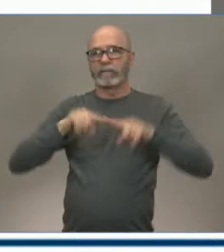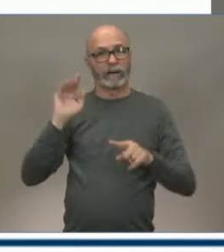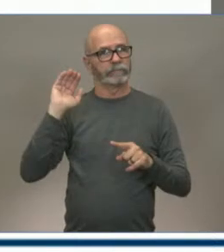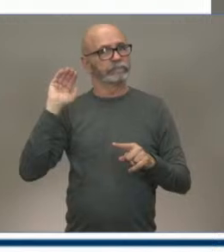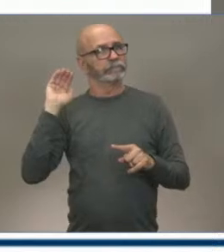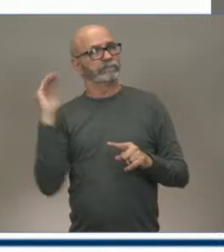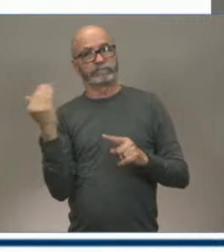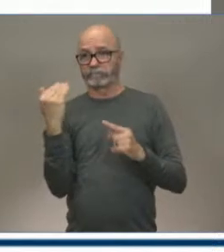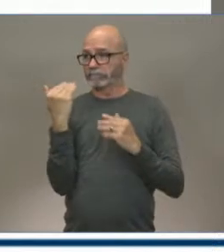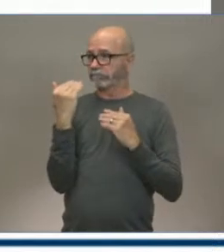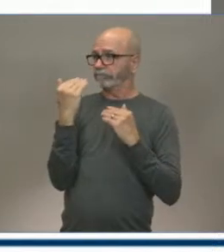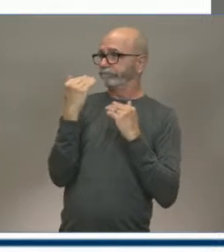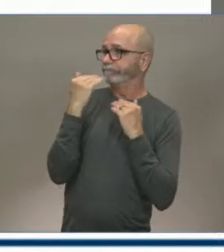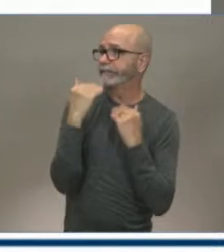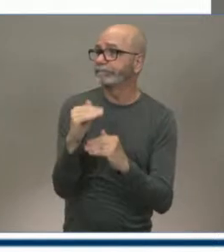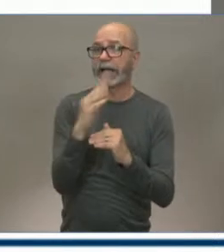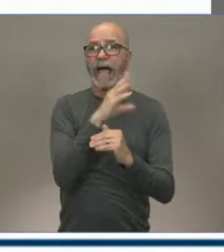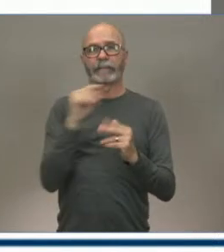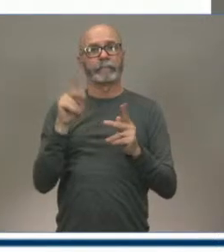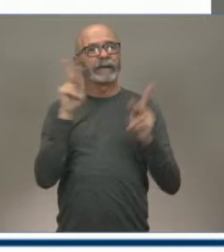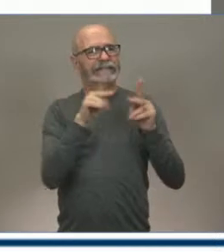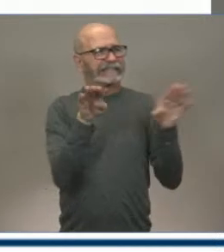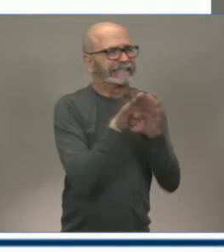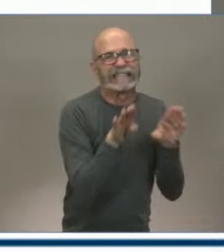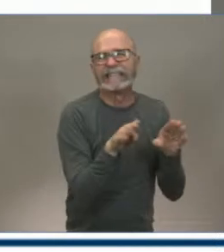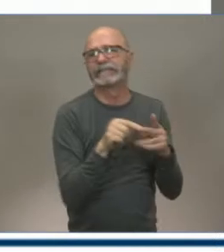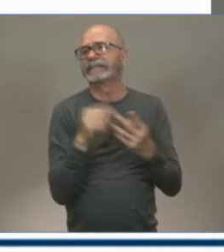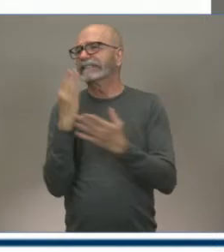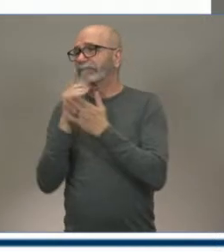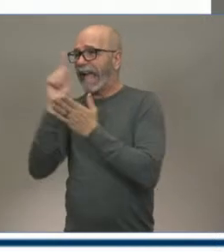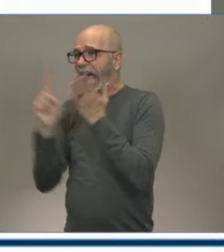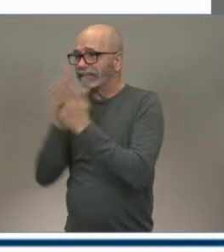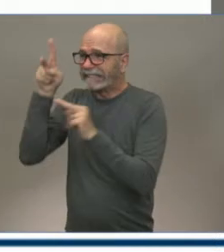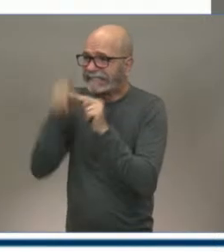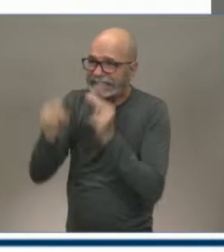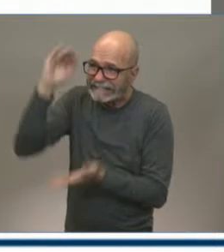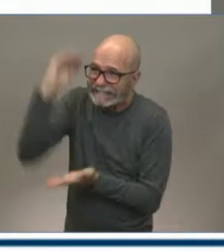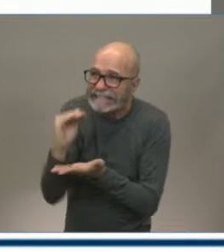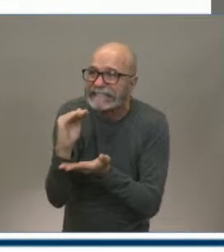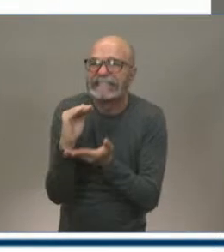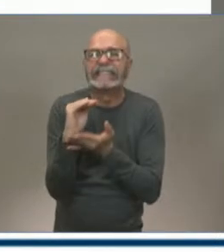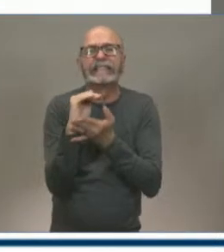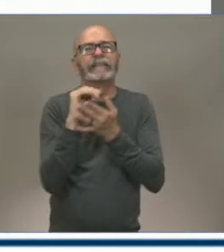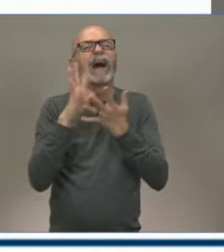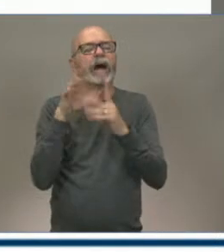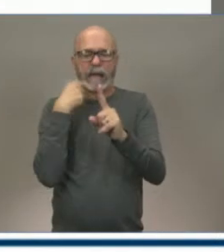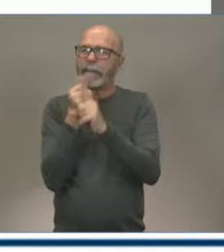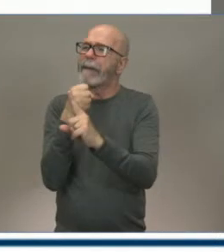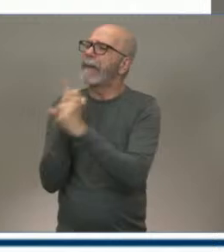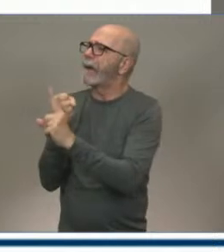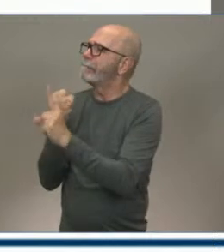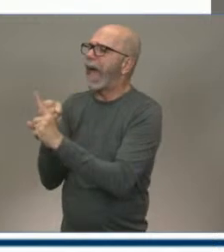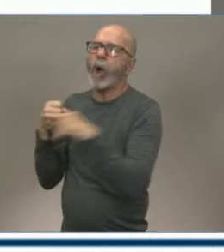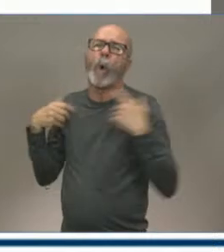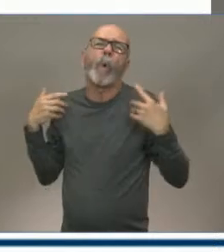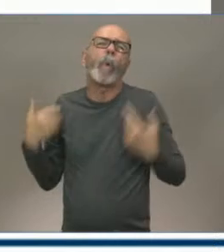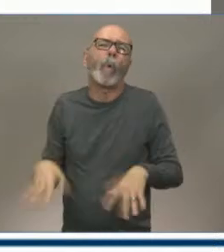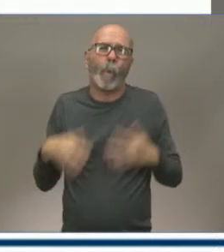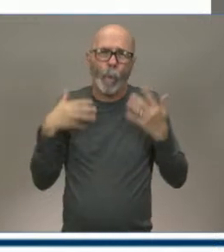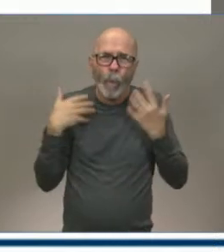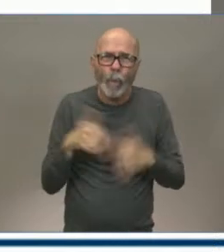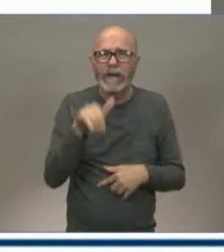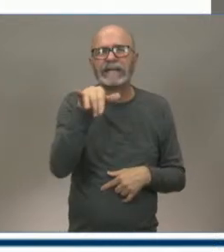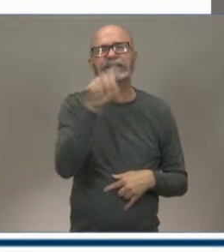temporary closures or limited hours have significant financial impacts on bars and and restaurants. But as